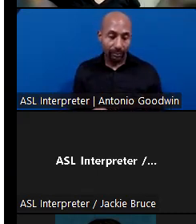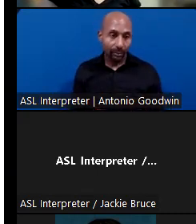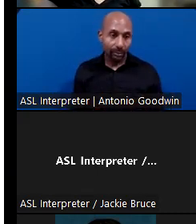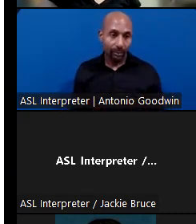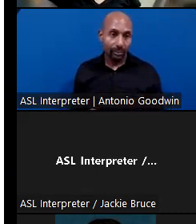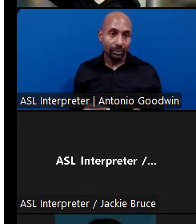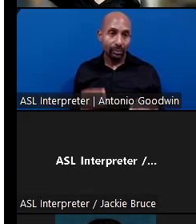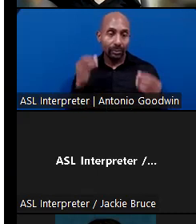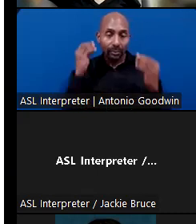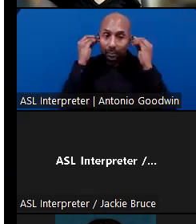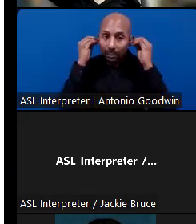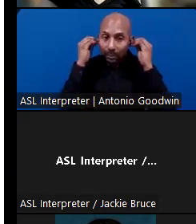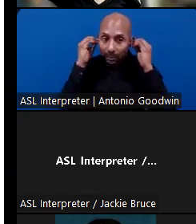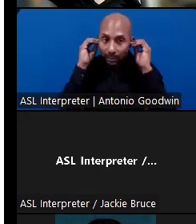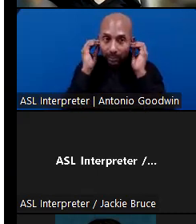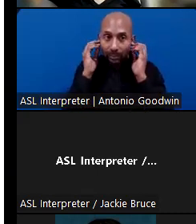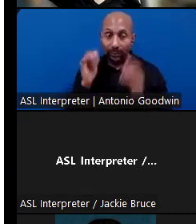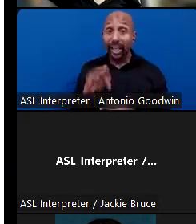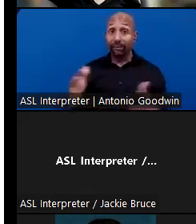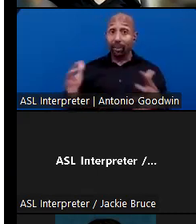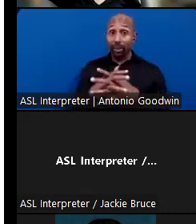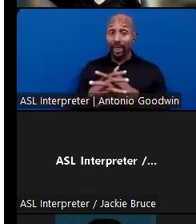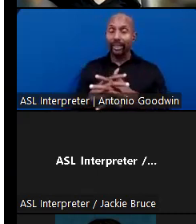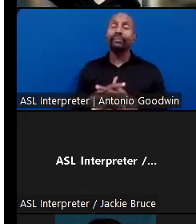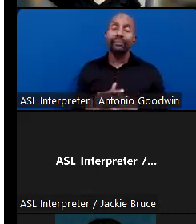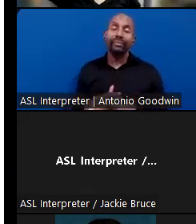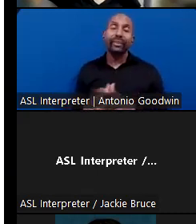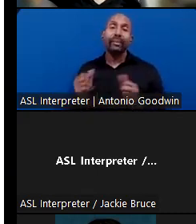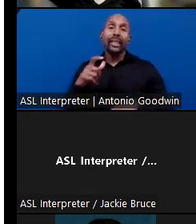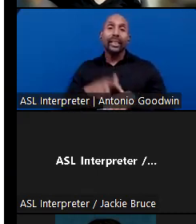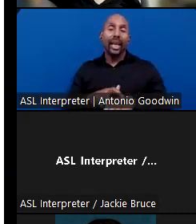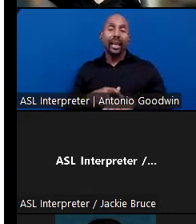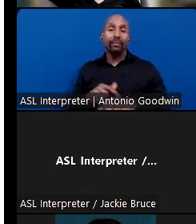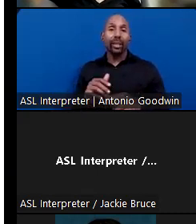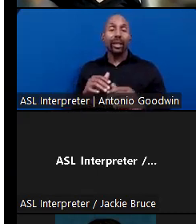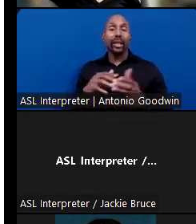are weakened, sorry, from the pregnancy or breastfeeding, or chest feeding.